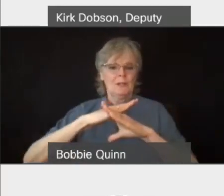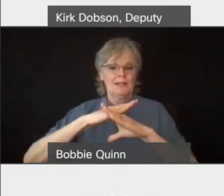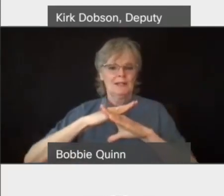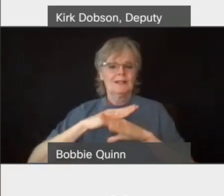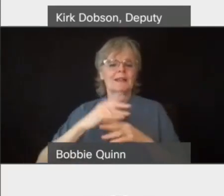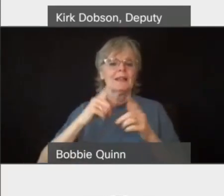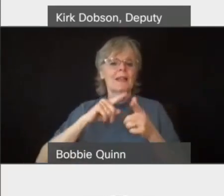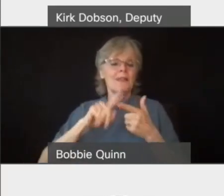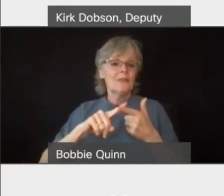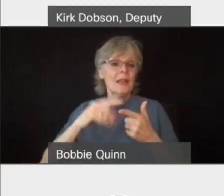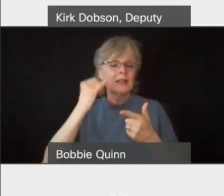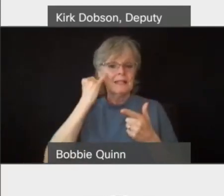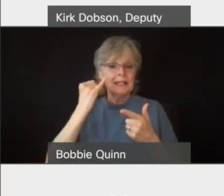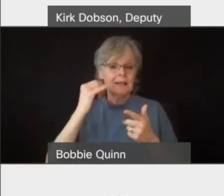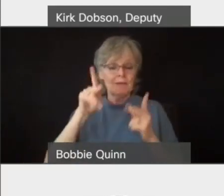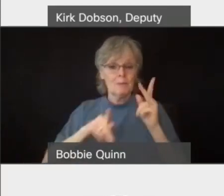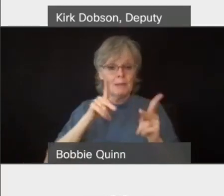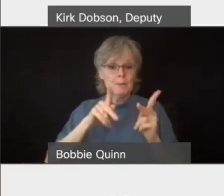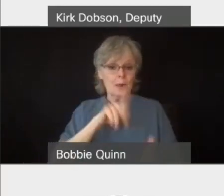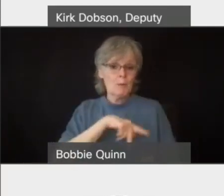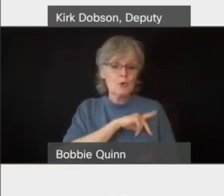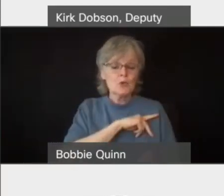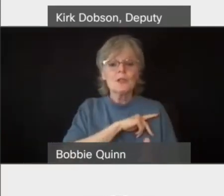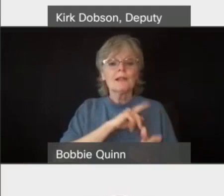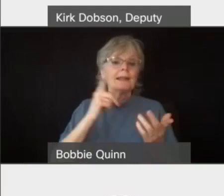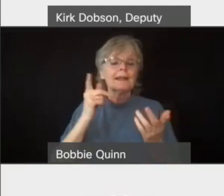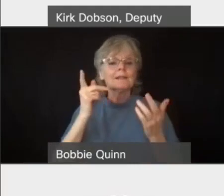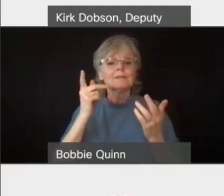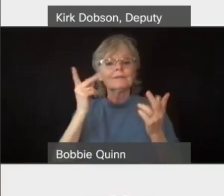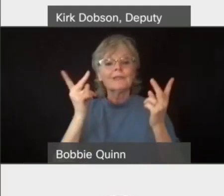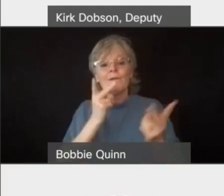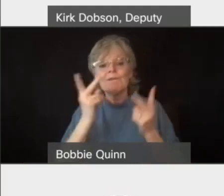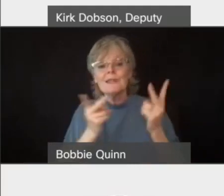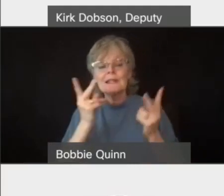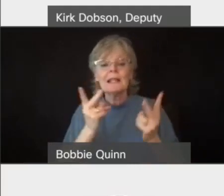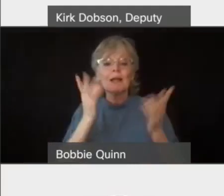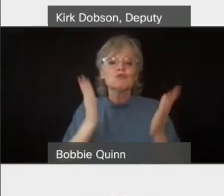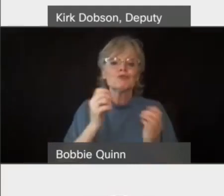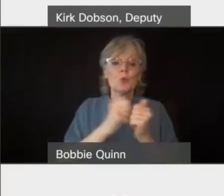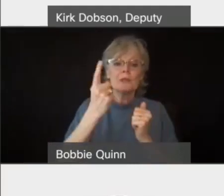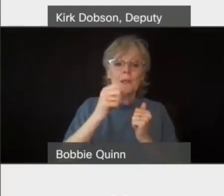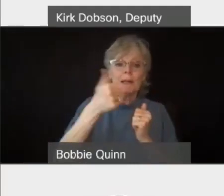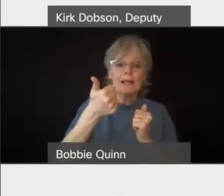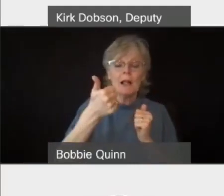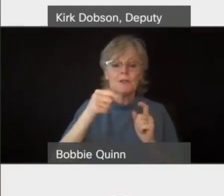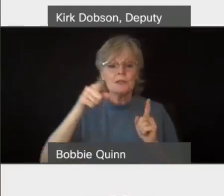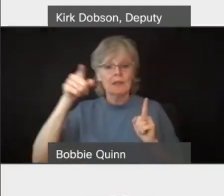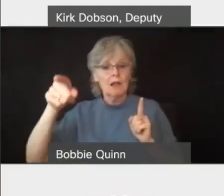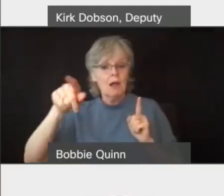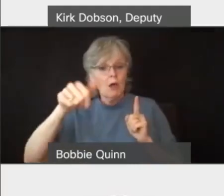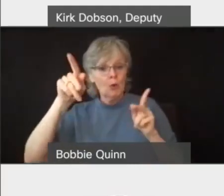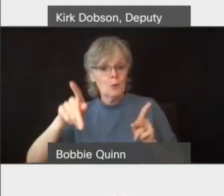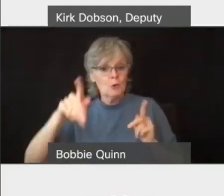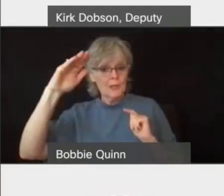if they personally are visiting with someone and that other person is either low risk